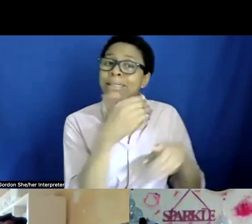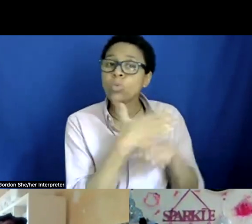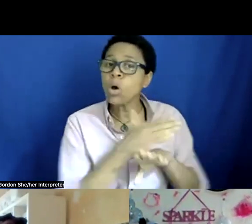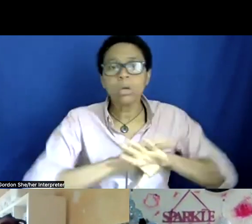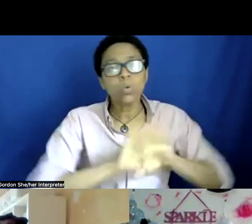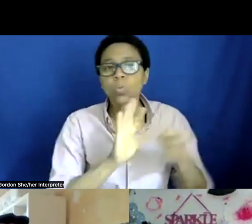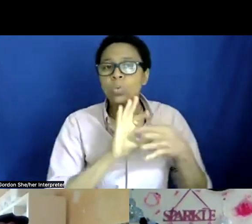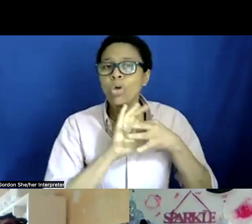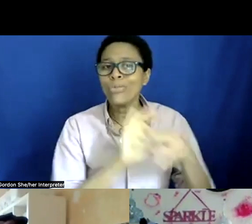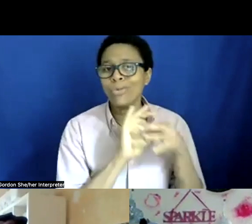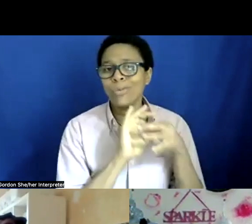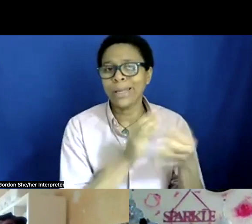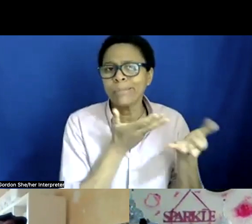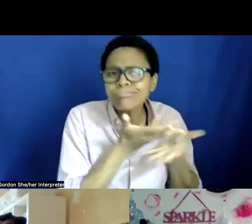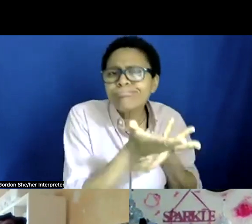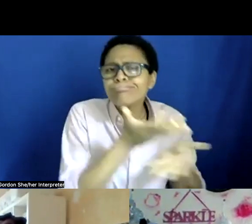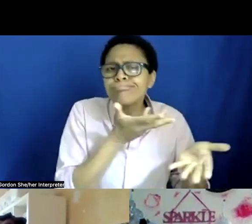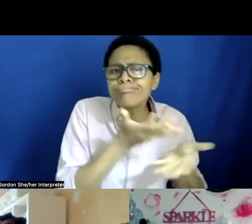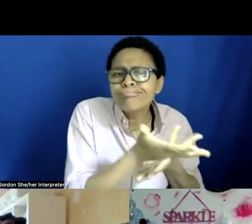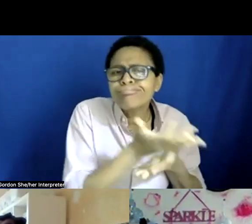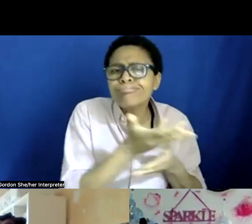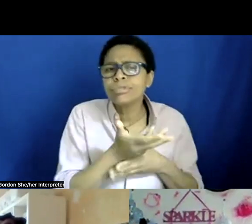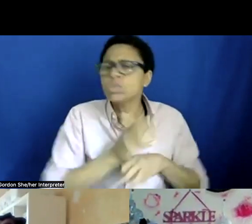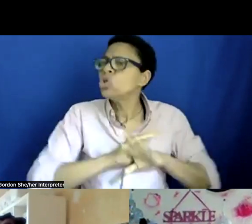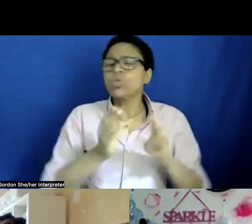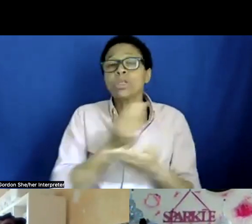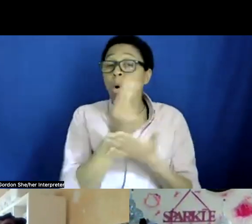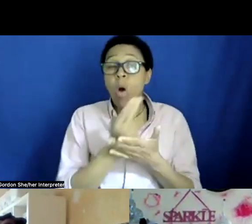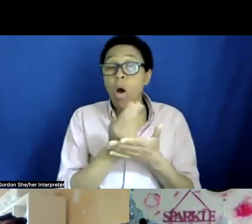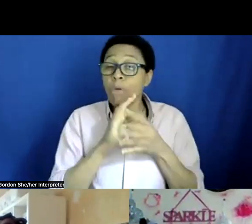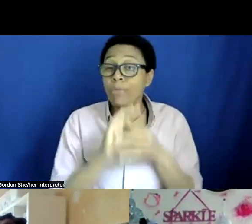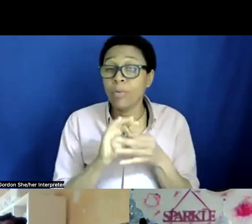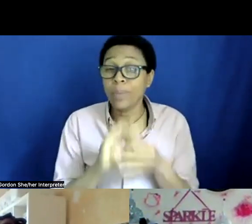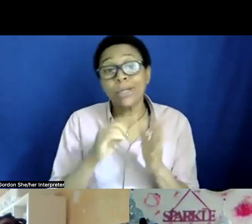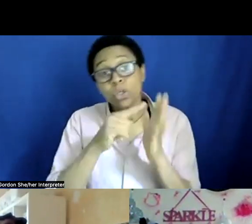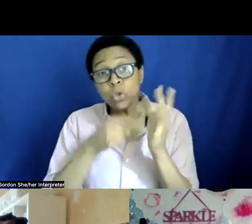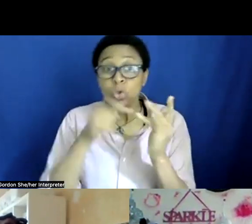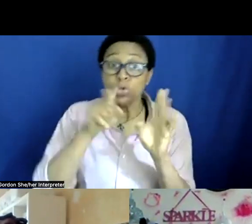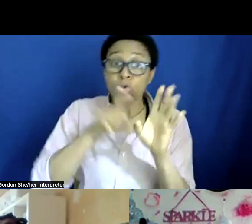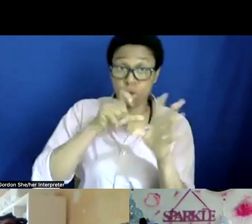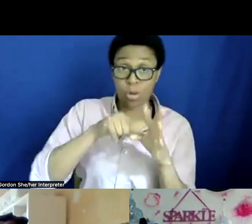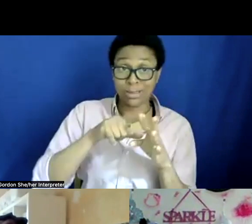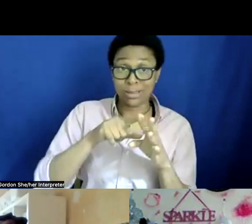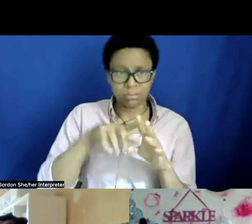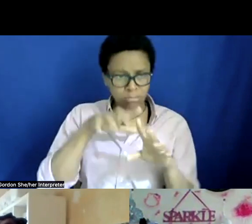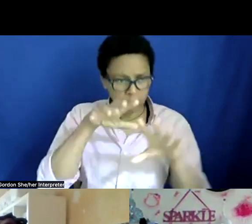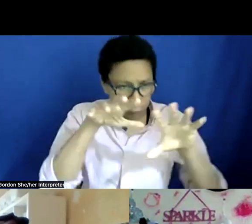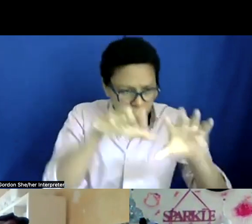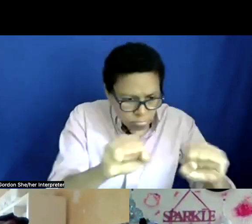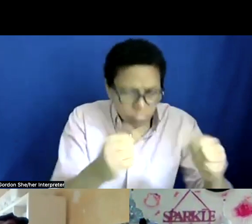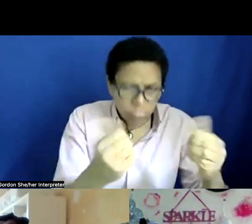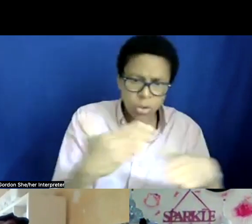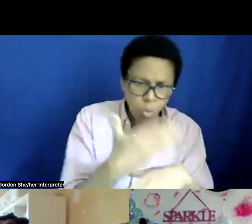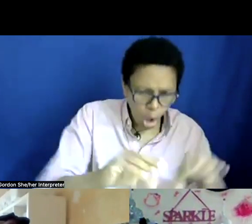work because he didn't have an art therapist. When Joyce discovered his work, I think Angus had already left